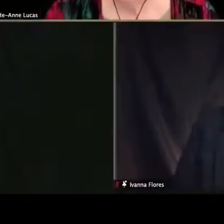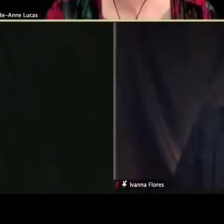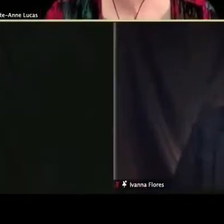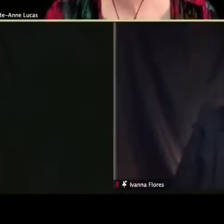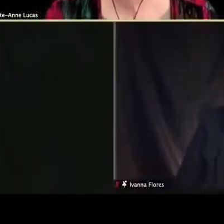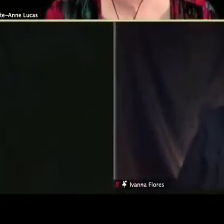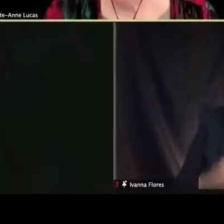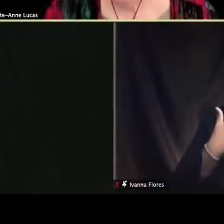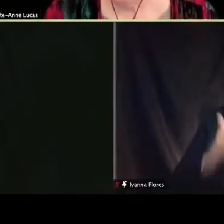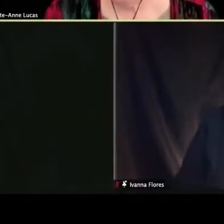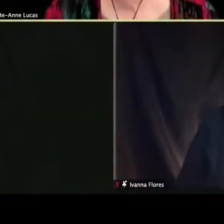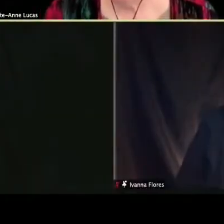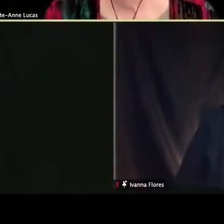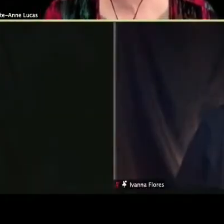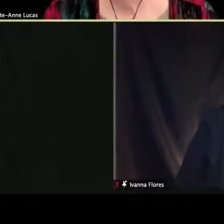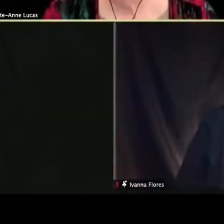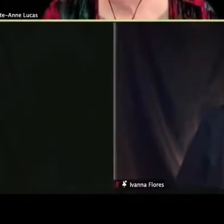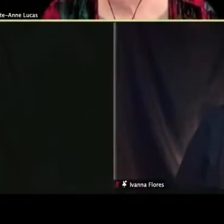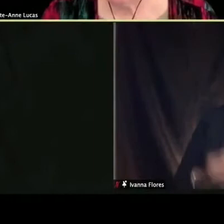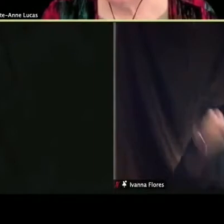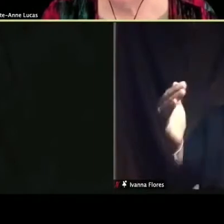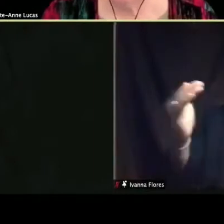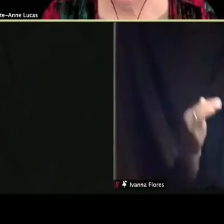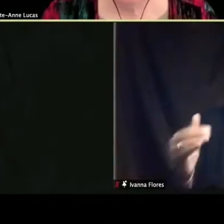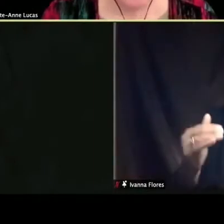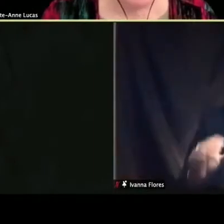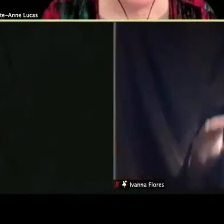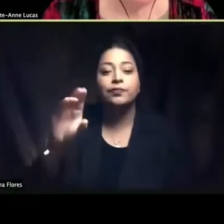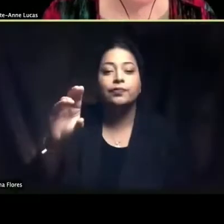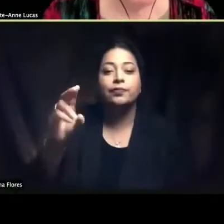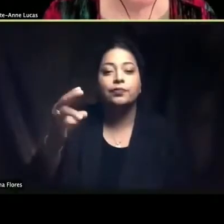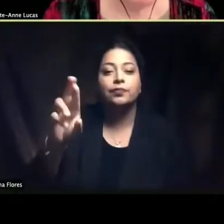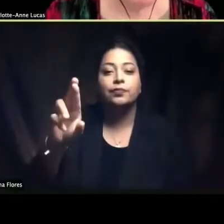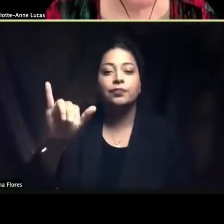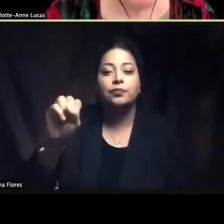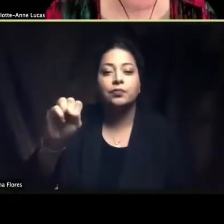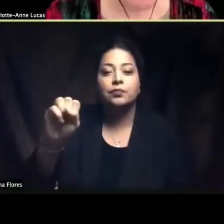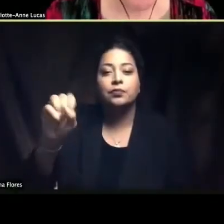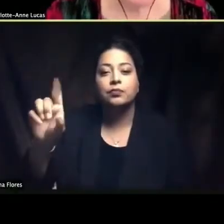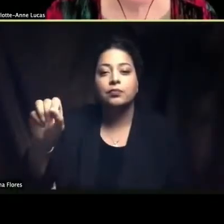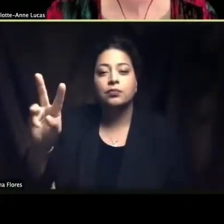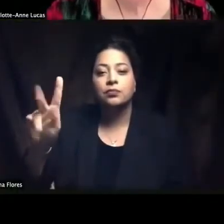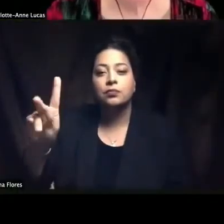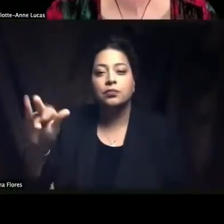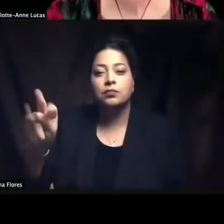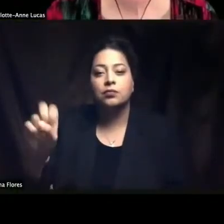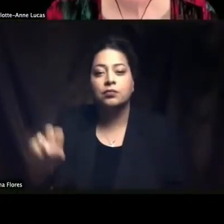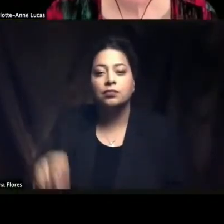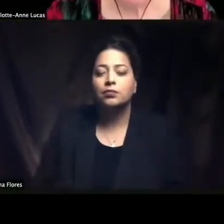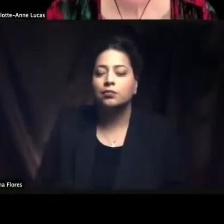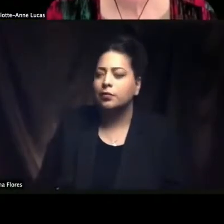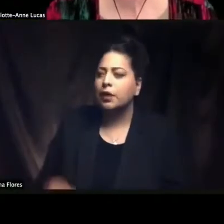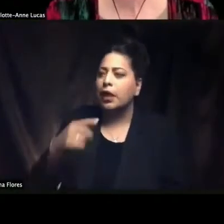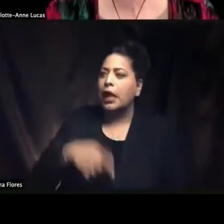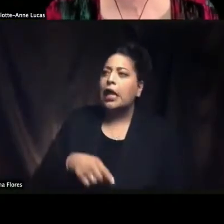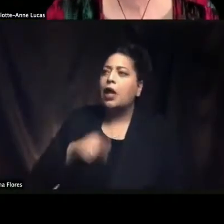Thank you. And the next person on this question is Chris Dawkins. This is a real difficult question